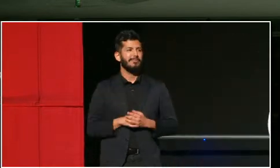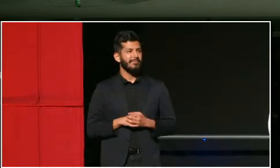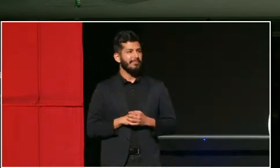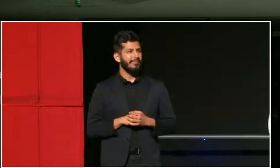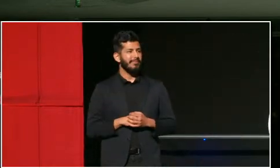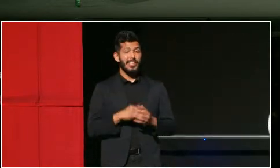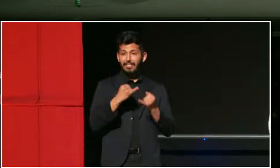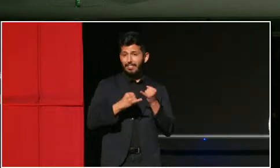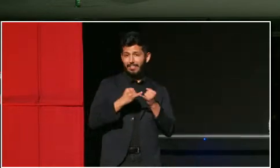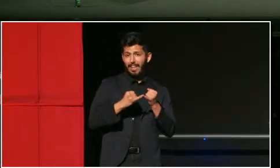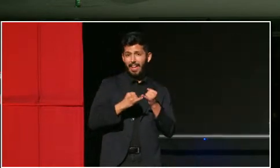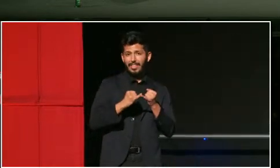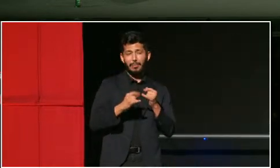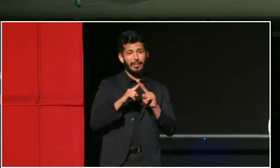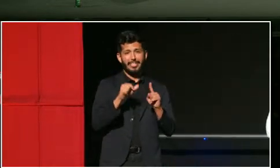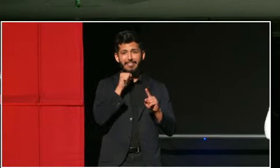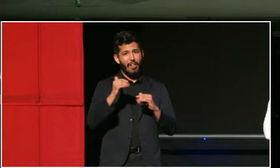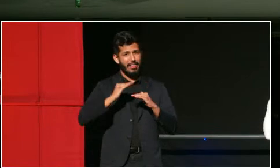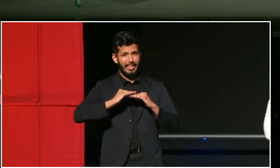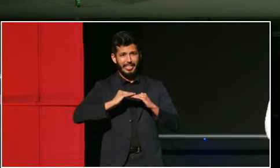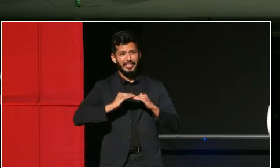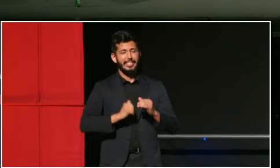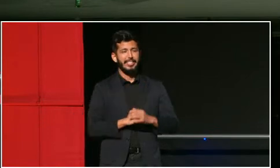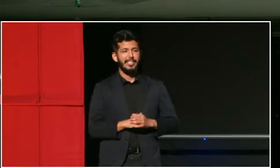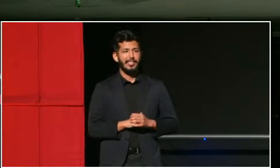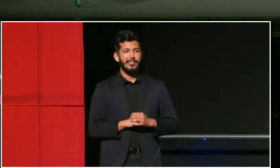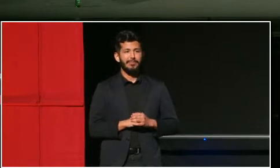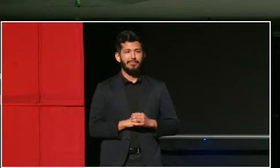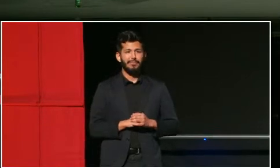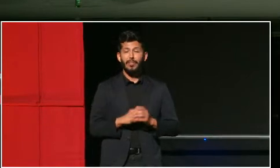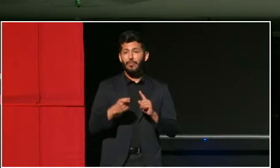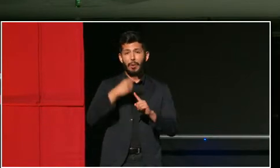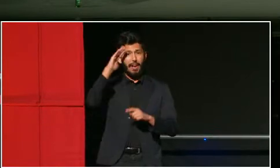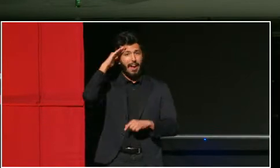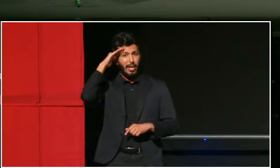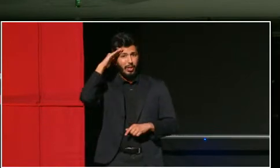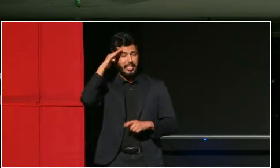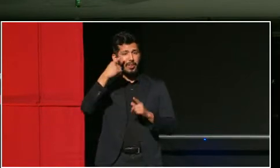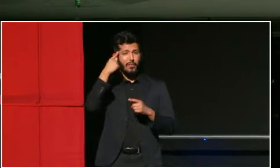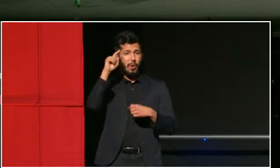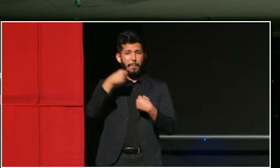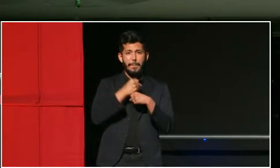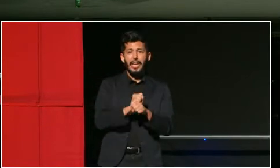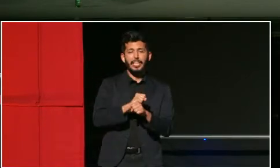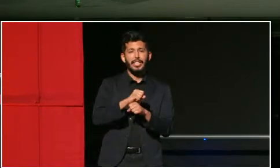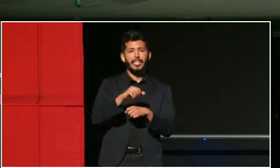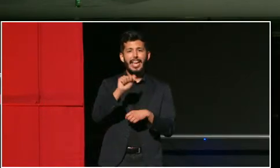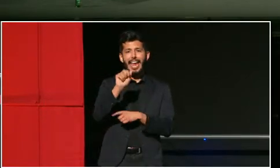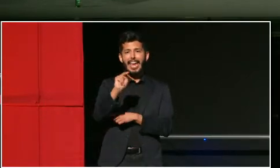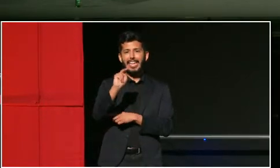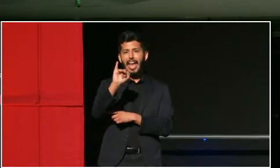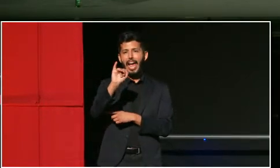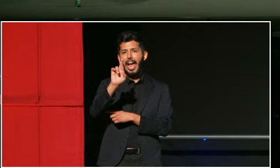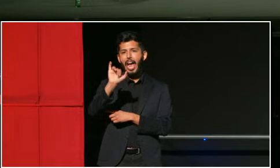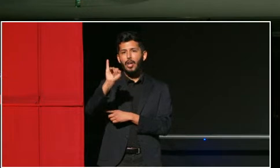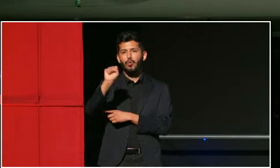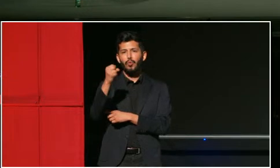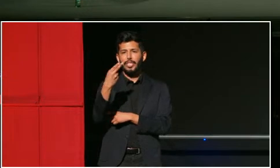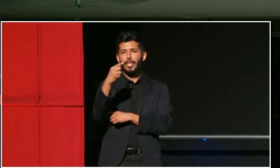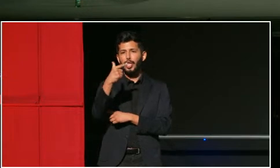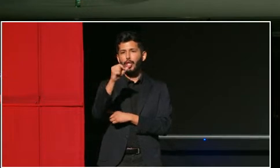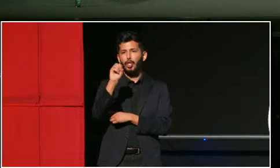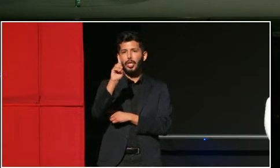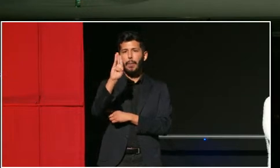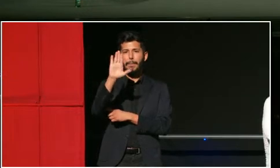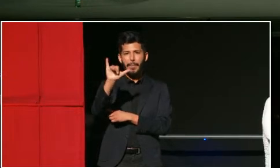And last but not least, our friends from Ireland for making an Irish goodbye, Tom Barkley and Ross